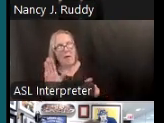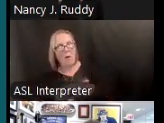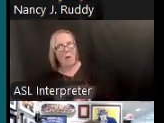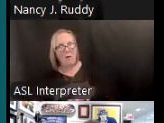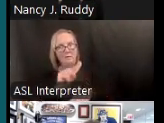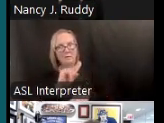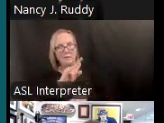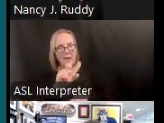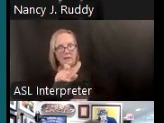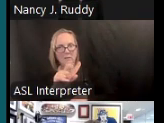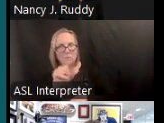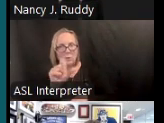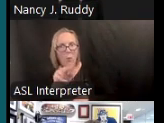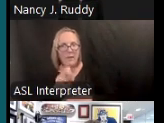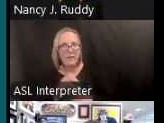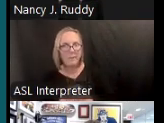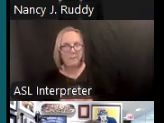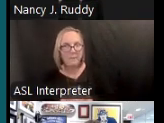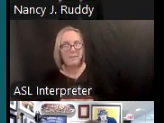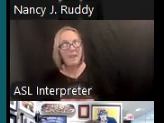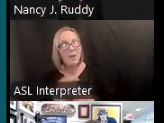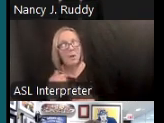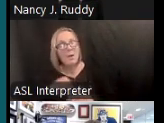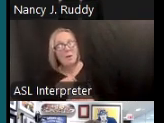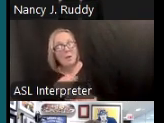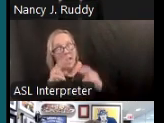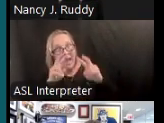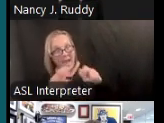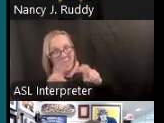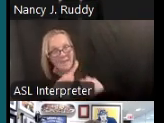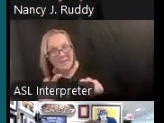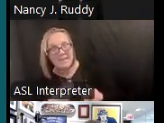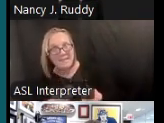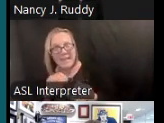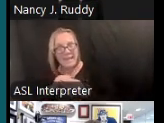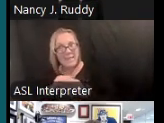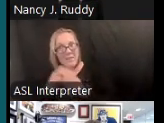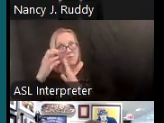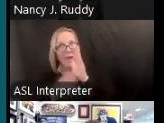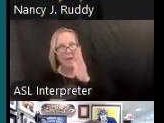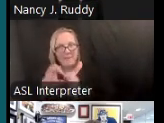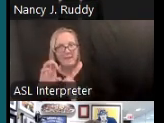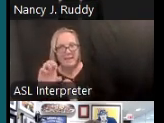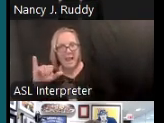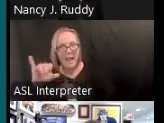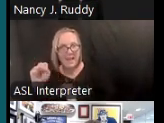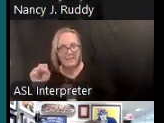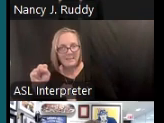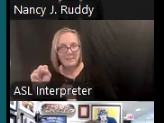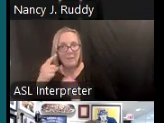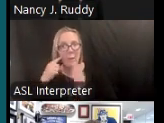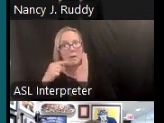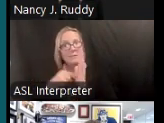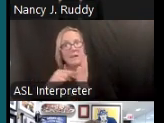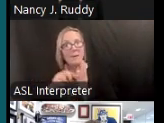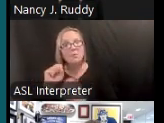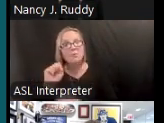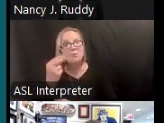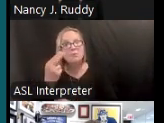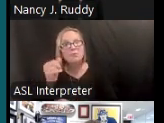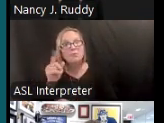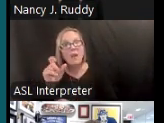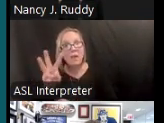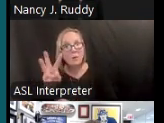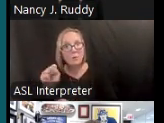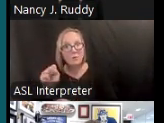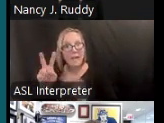This building massing will be analyzed in the relevant analyses of the draft EIS. For example, the shadows analysis will be based